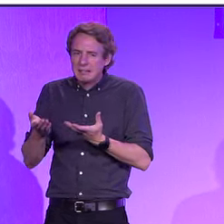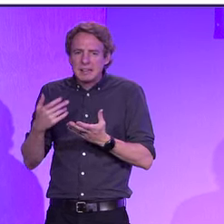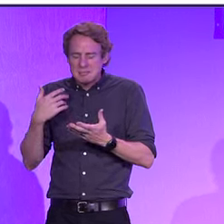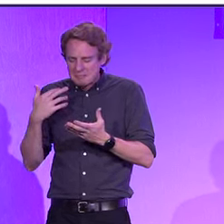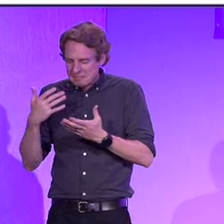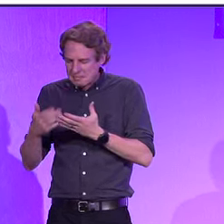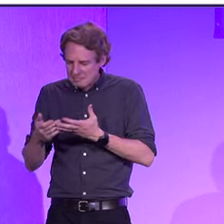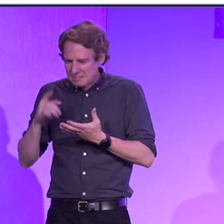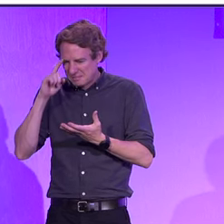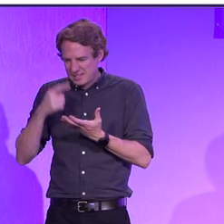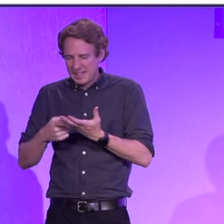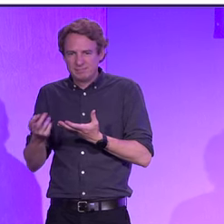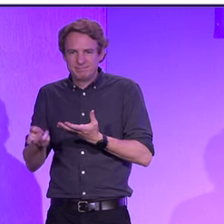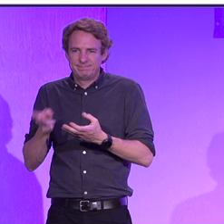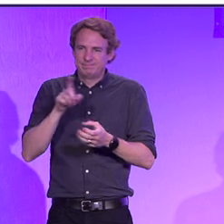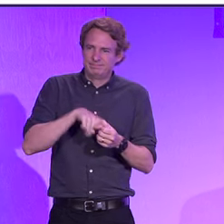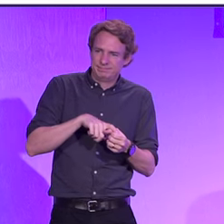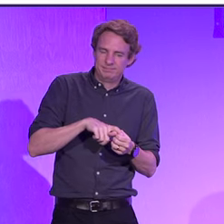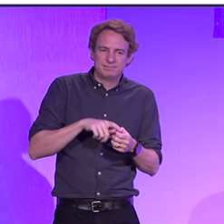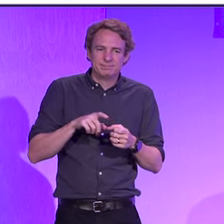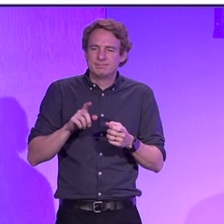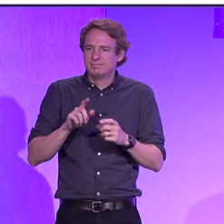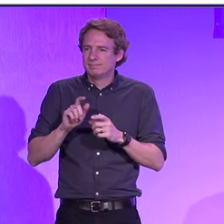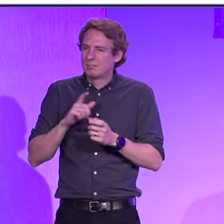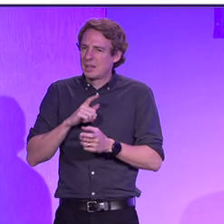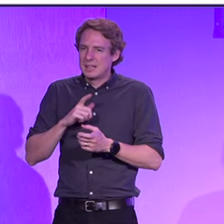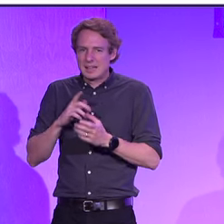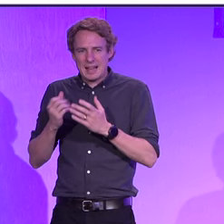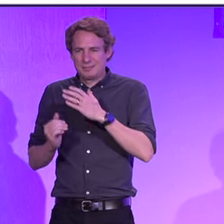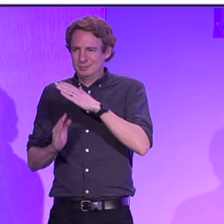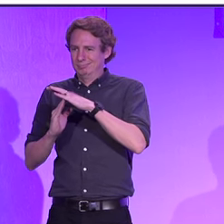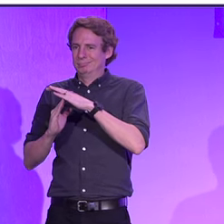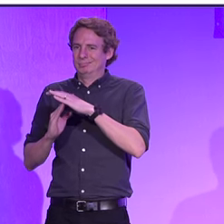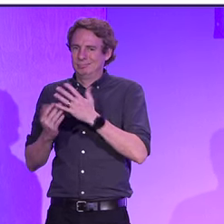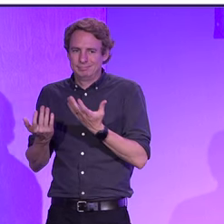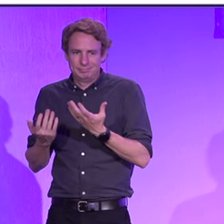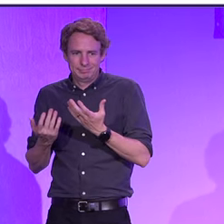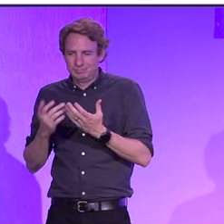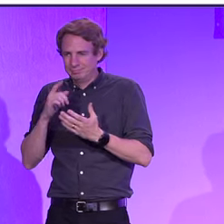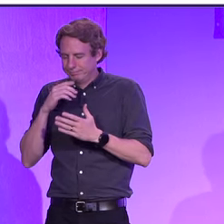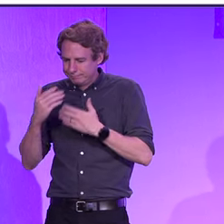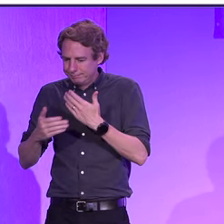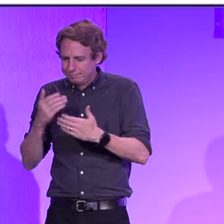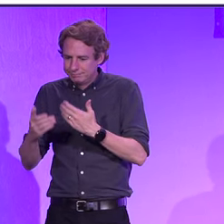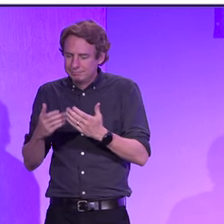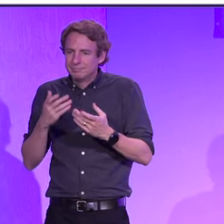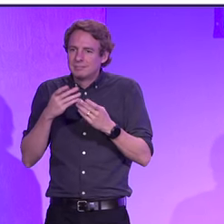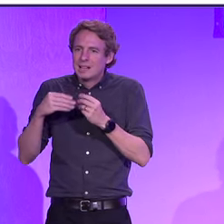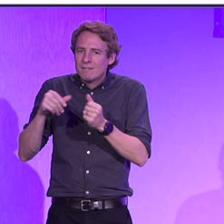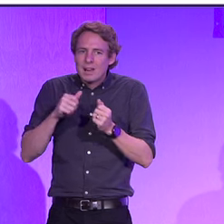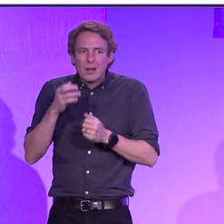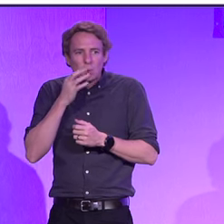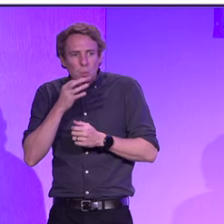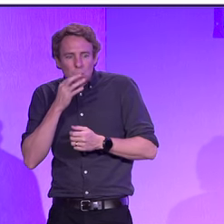of felt like there was a limit, there was a glass ceiling with what you could do. There's only so many combinations of flour, water,